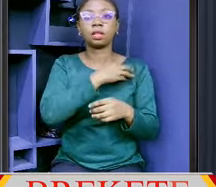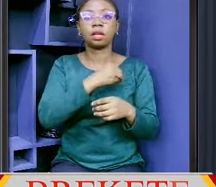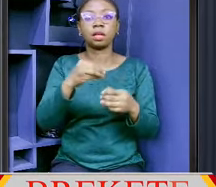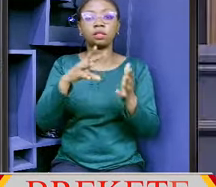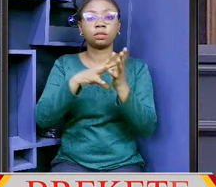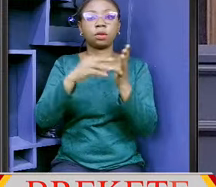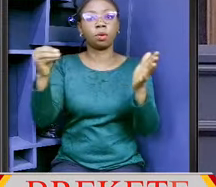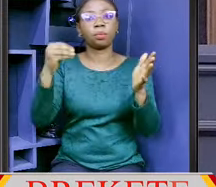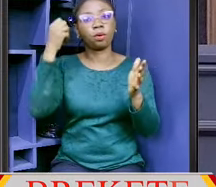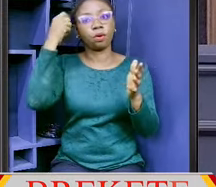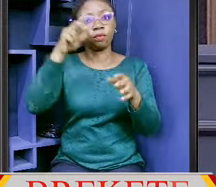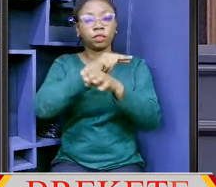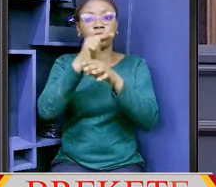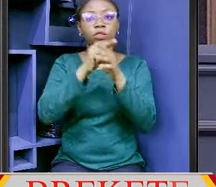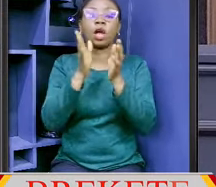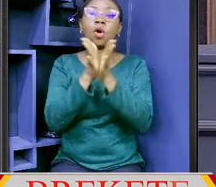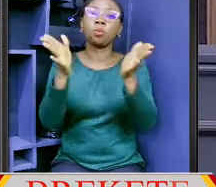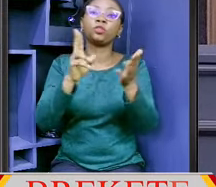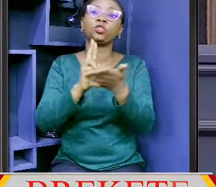bearing Benson Esther